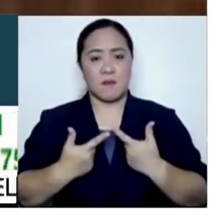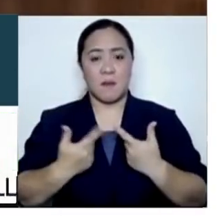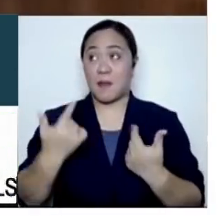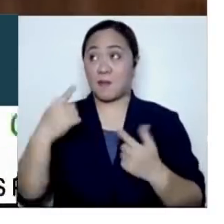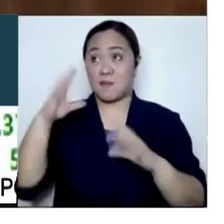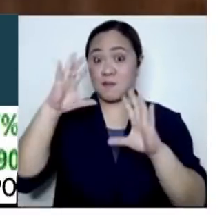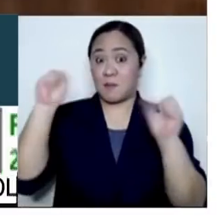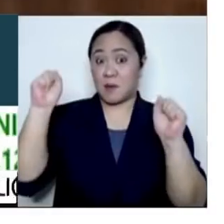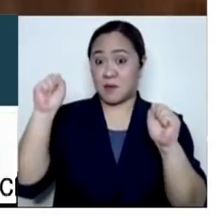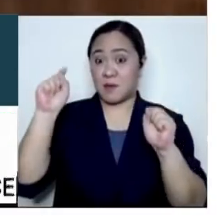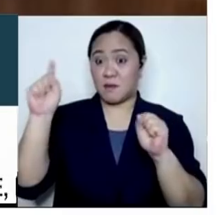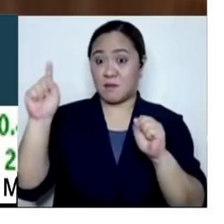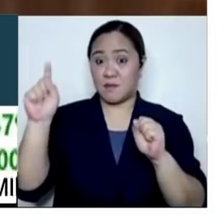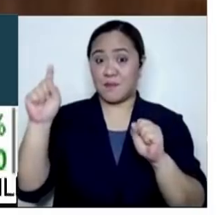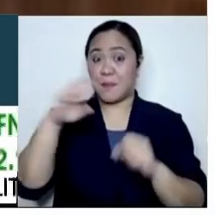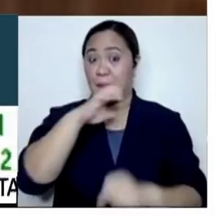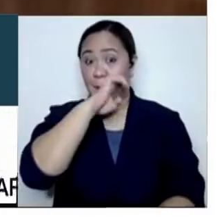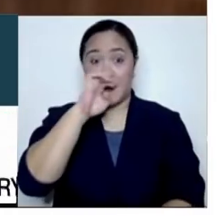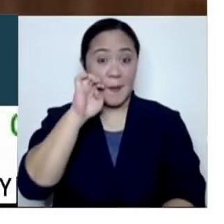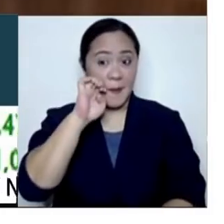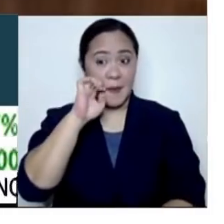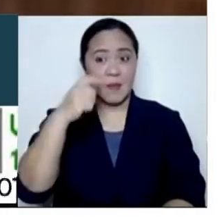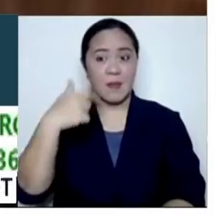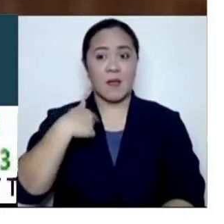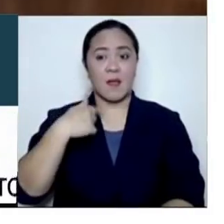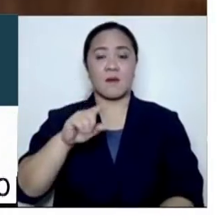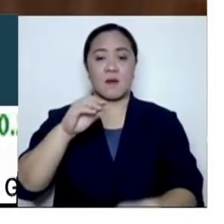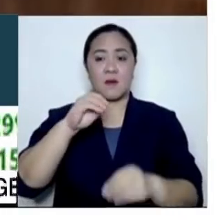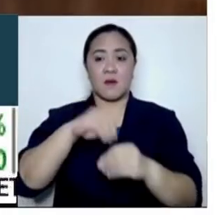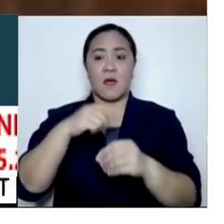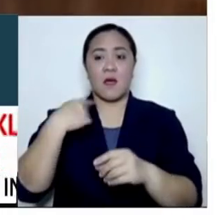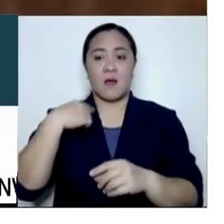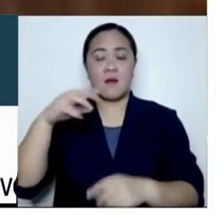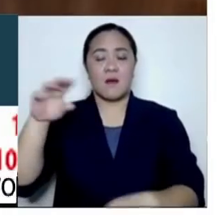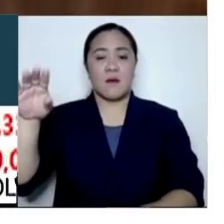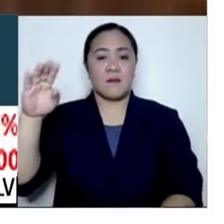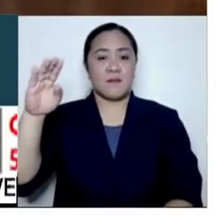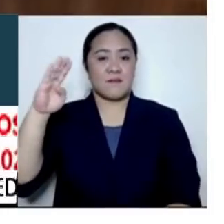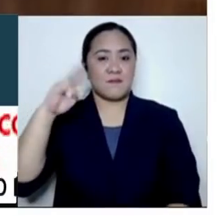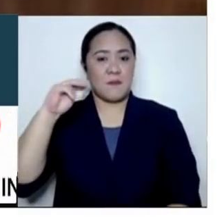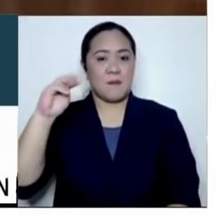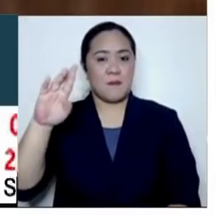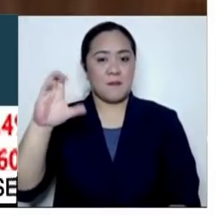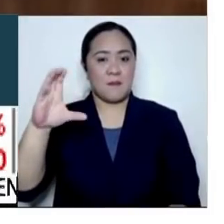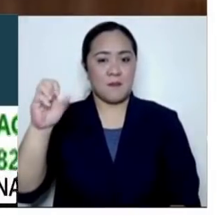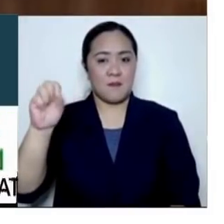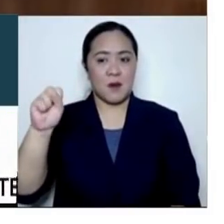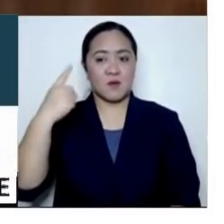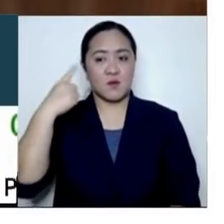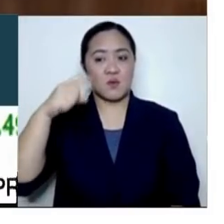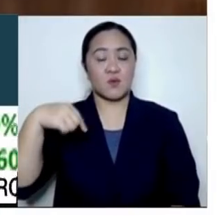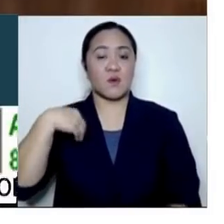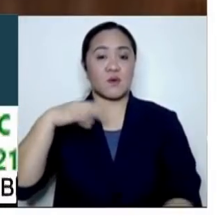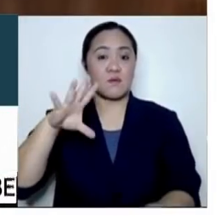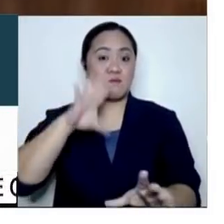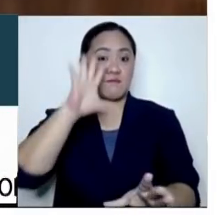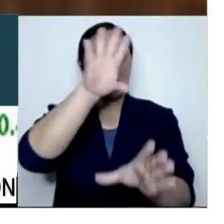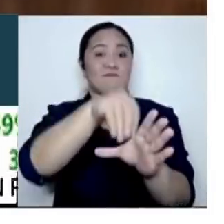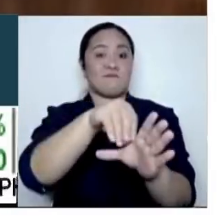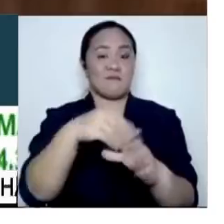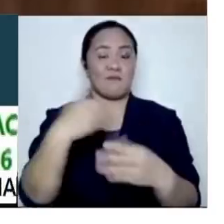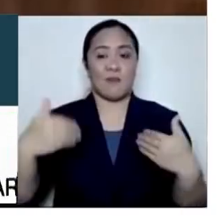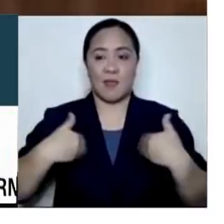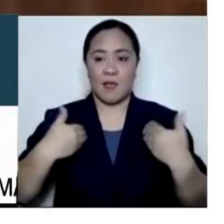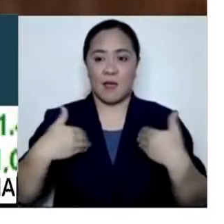Philippines, President Estrada. I voted to ban Mr. Marcos when I was the youngest delegate to the Constitutional Convention. I was called to the palace